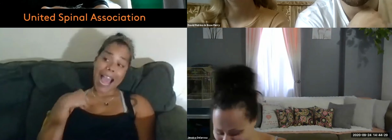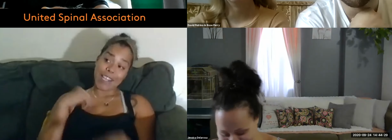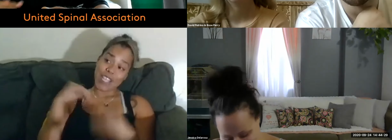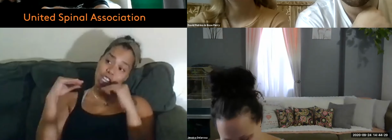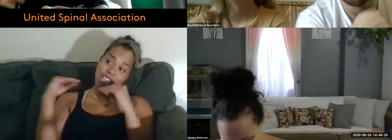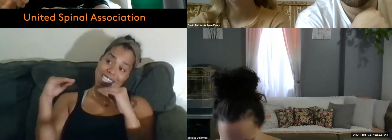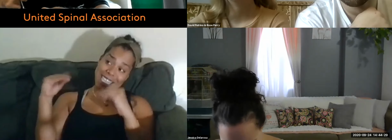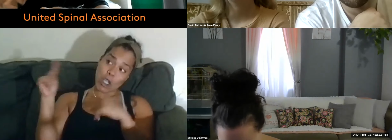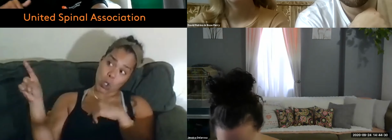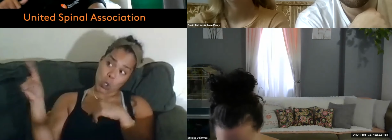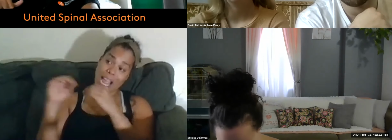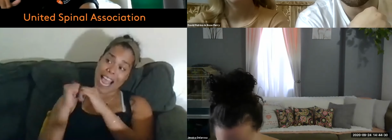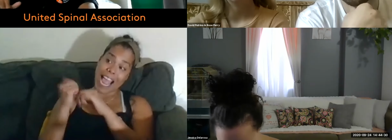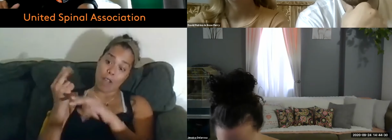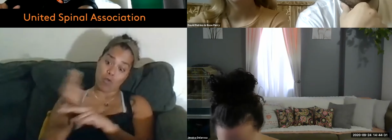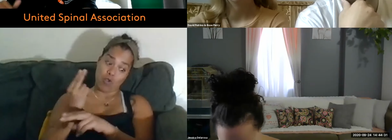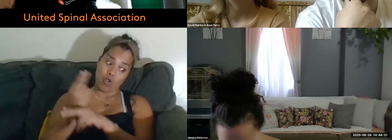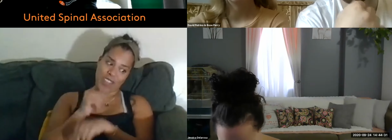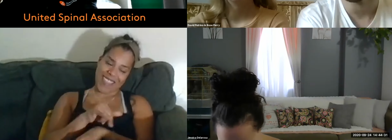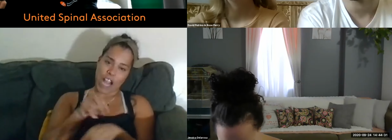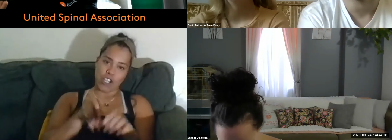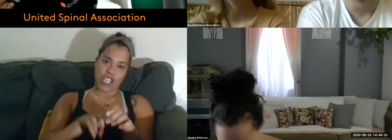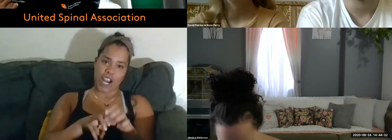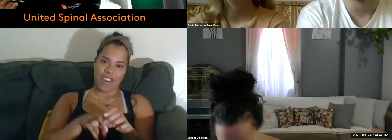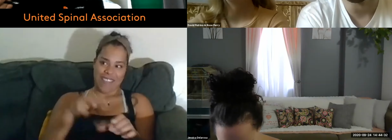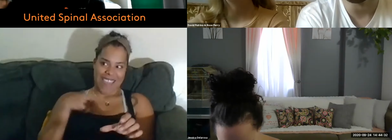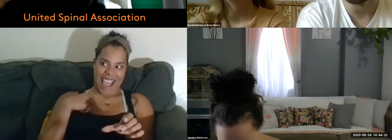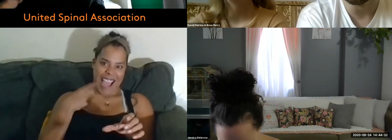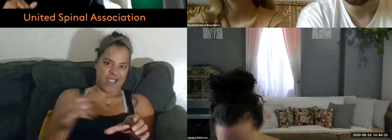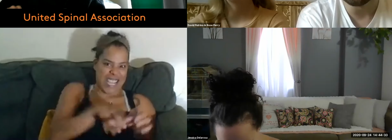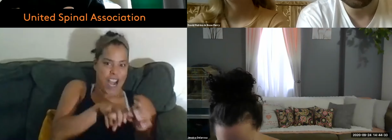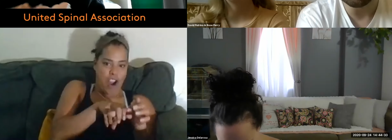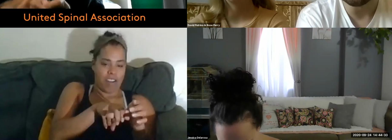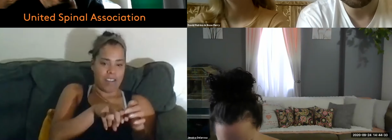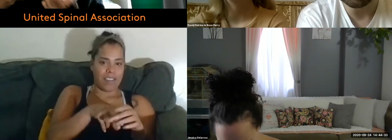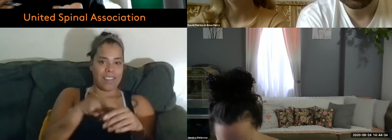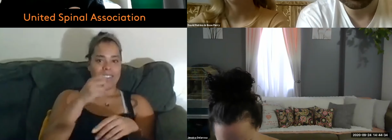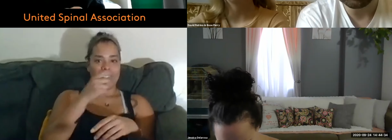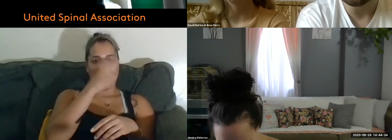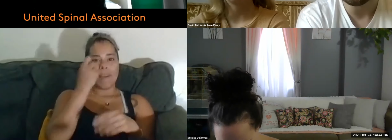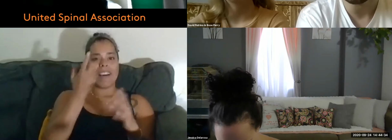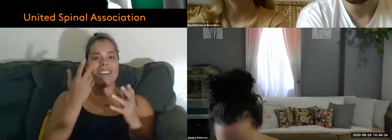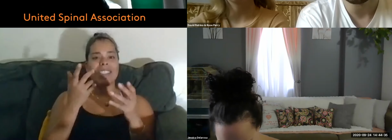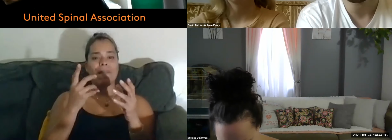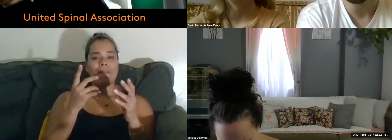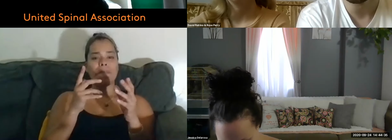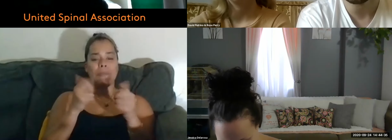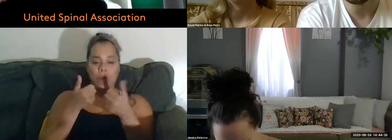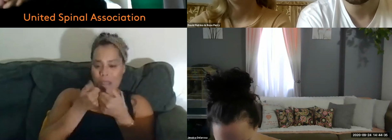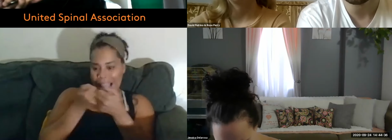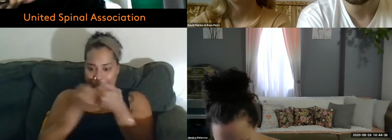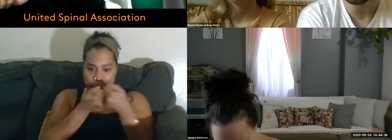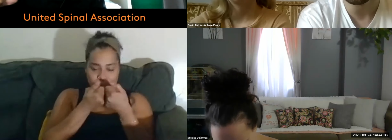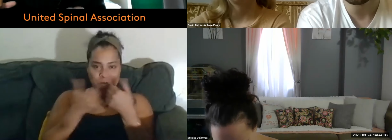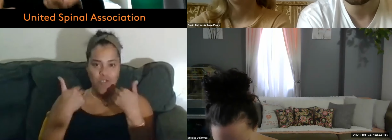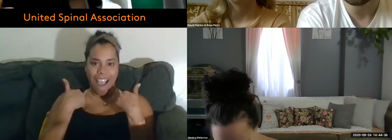power chair that I just got in. Because video games, hand-eye coordinations, and you grow up into it.